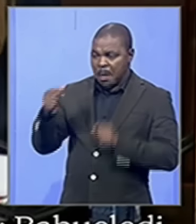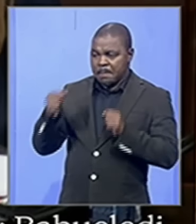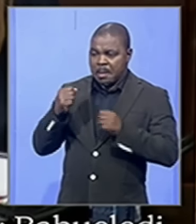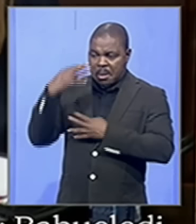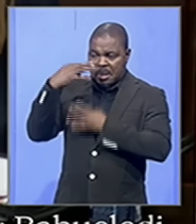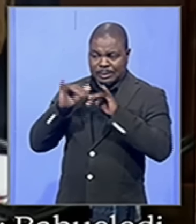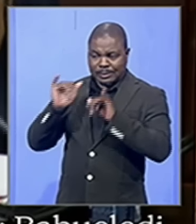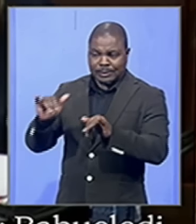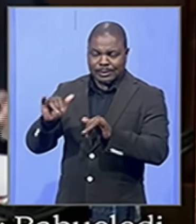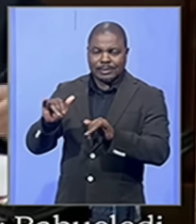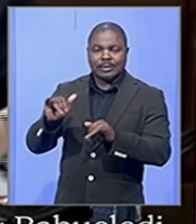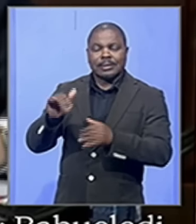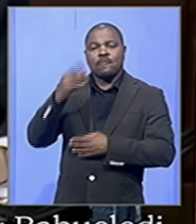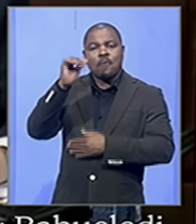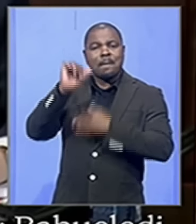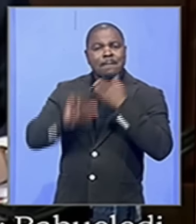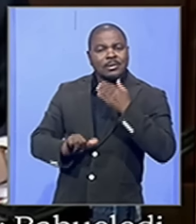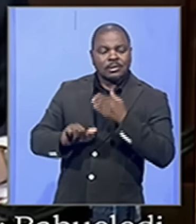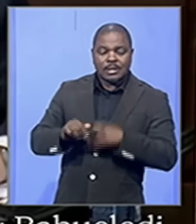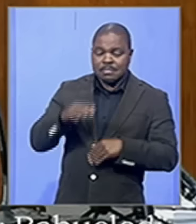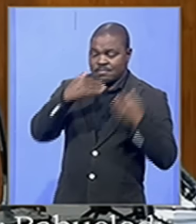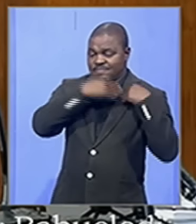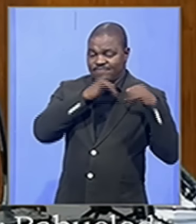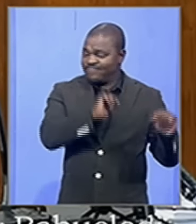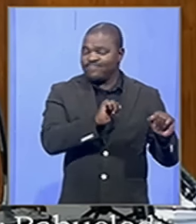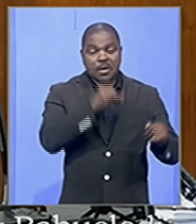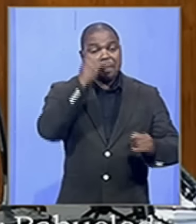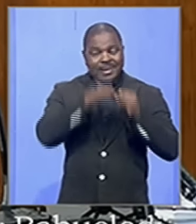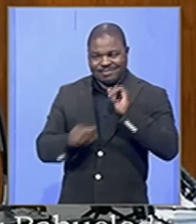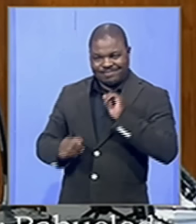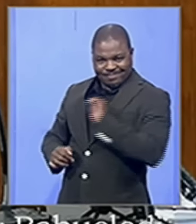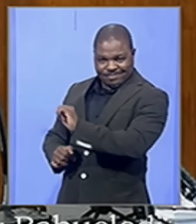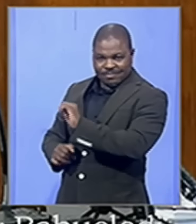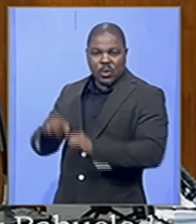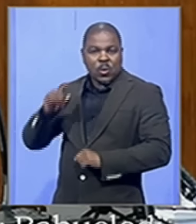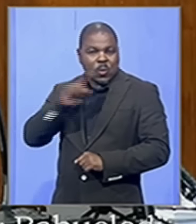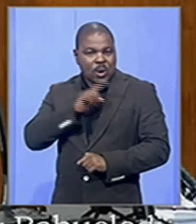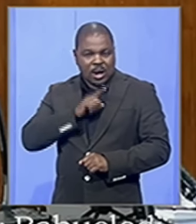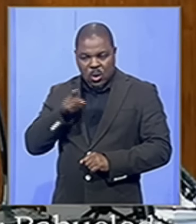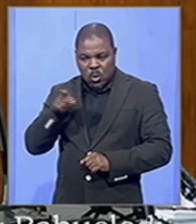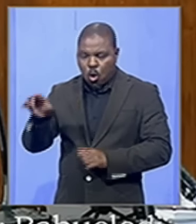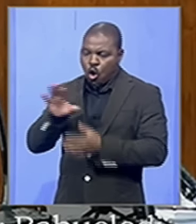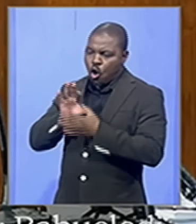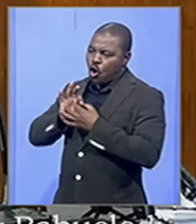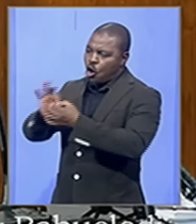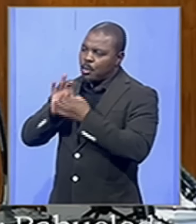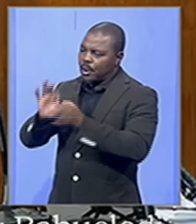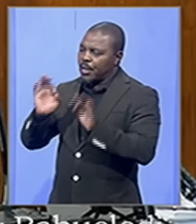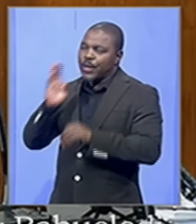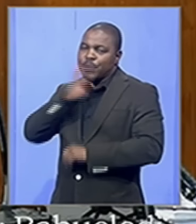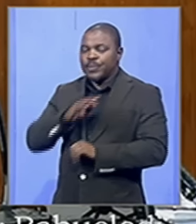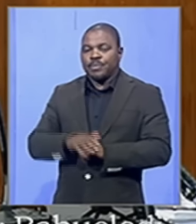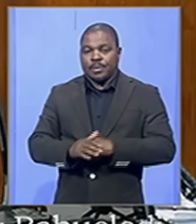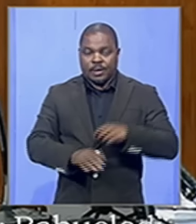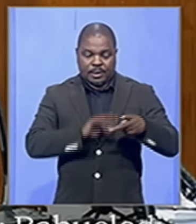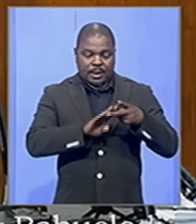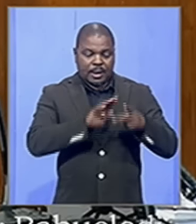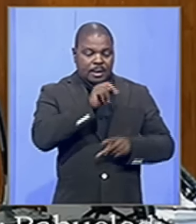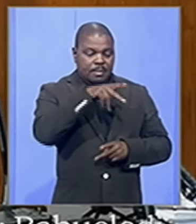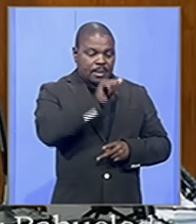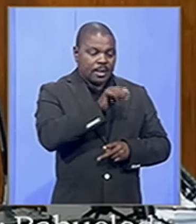ka kgolegelong dikgwedi di le nne ya re ke phoso ya gagwe ka gonne o ne a sena tirisano mmogo gape puso e ganela